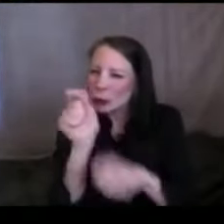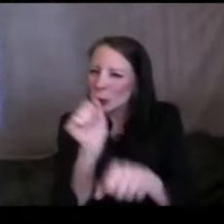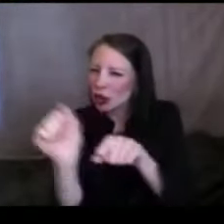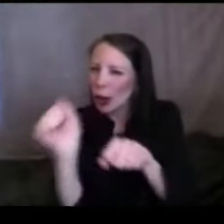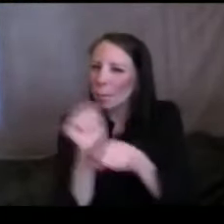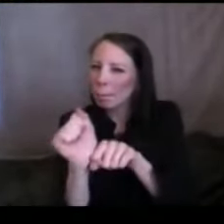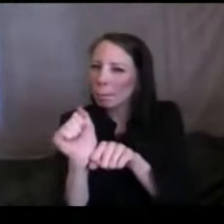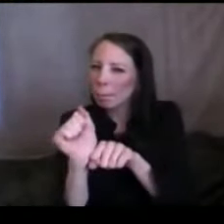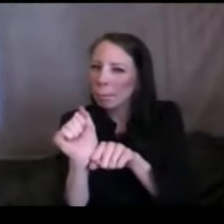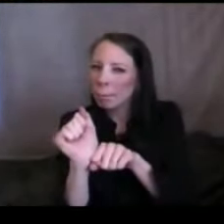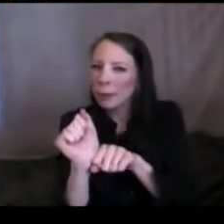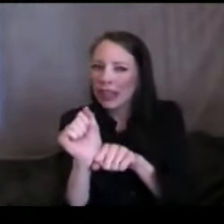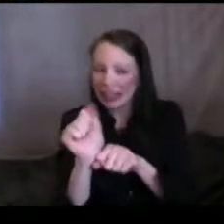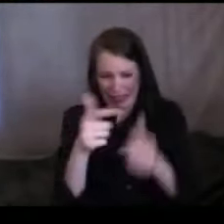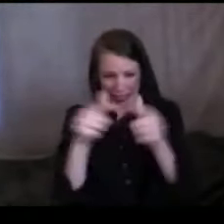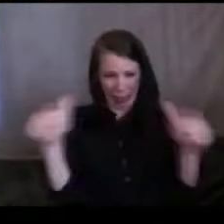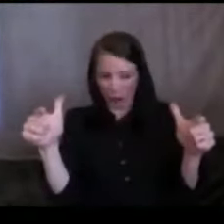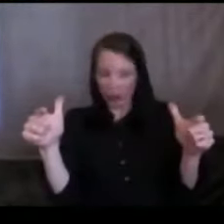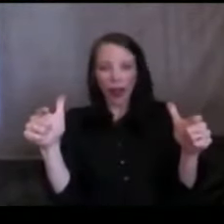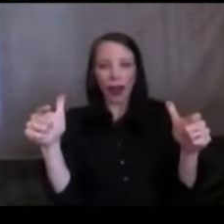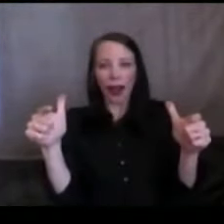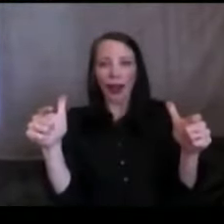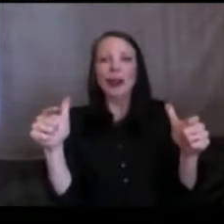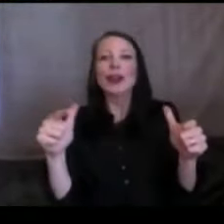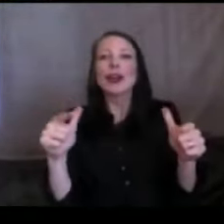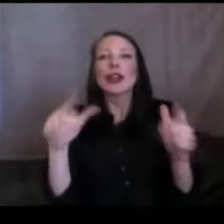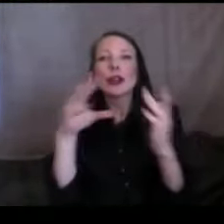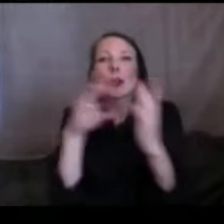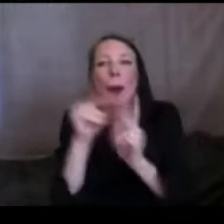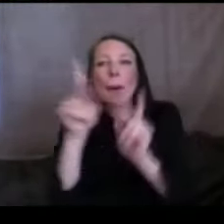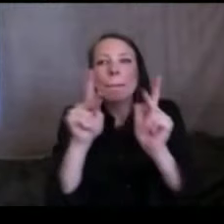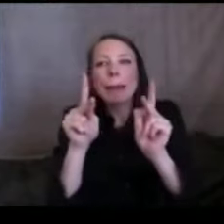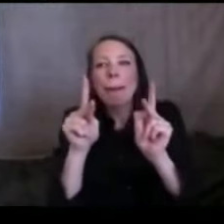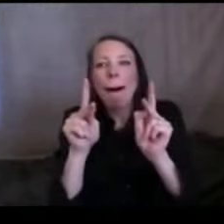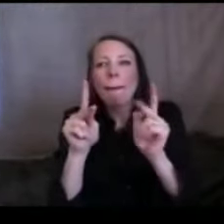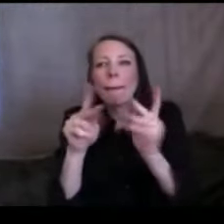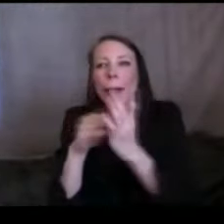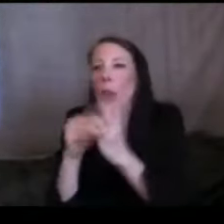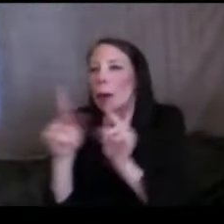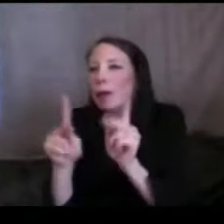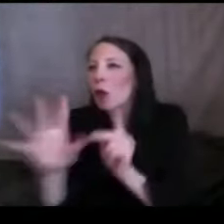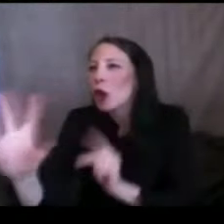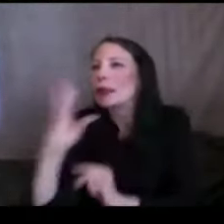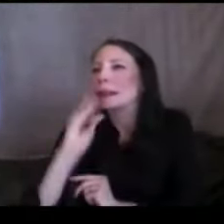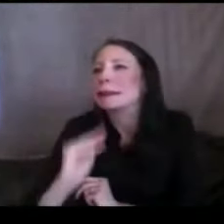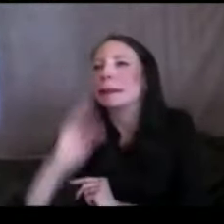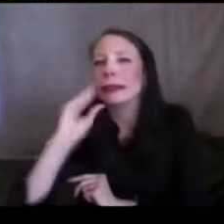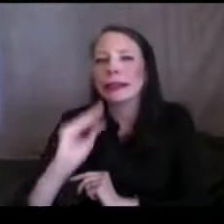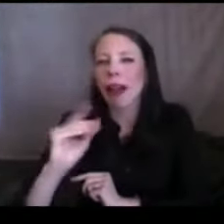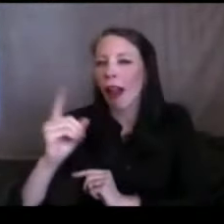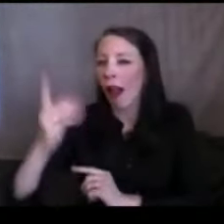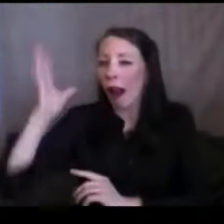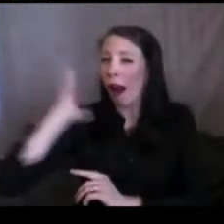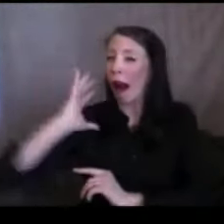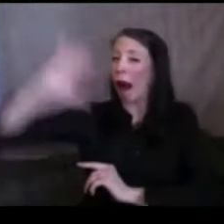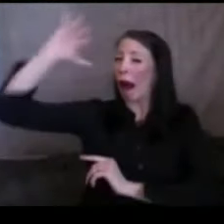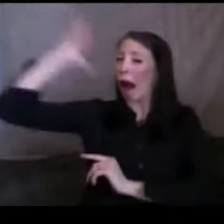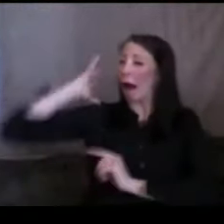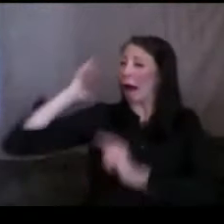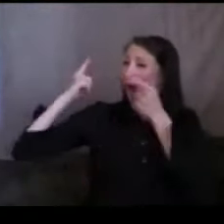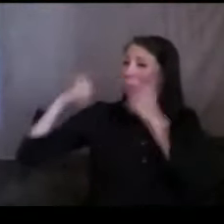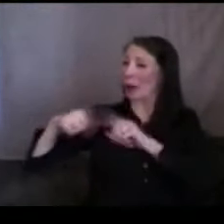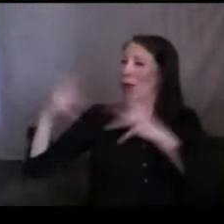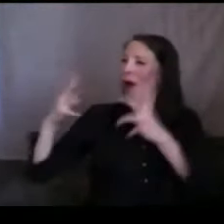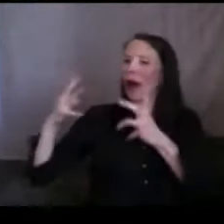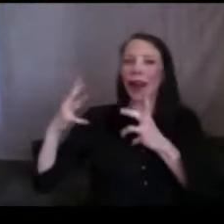because not just the language, but you learn the background behind the people. You learn why they believe in what they believe in, and what makes them who they are. And you